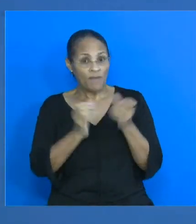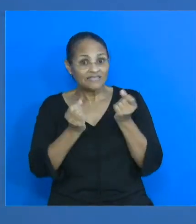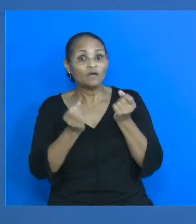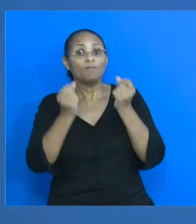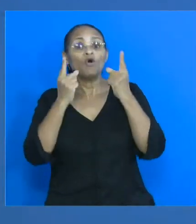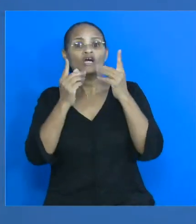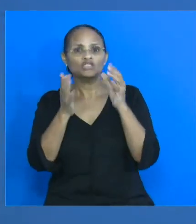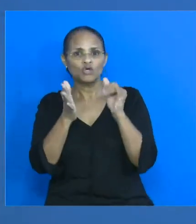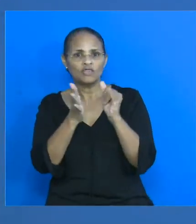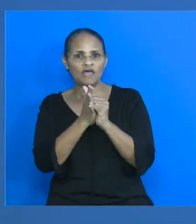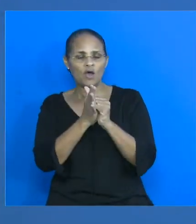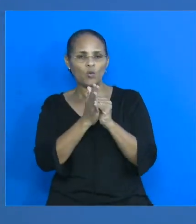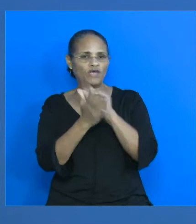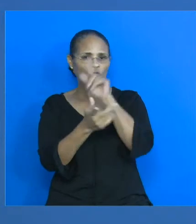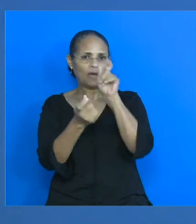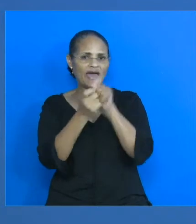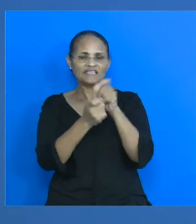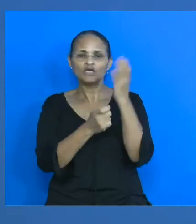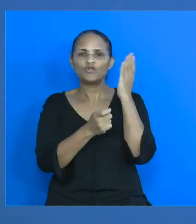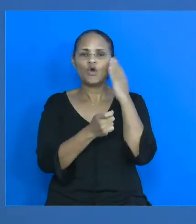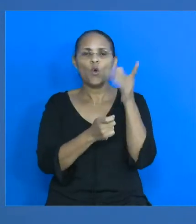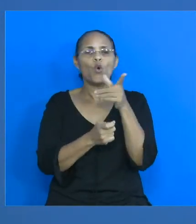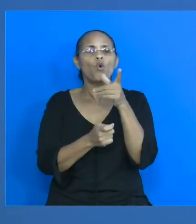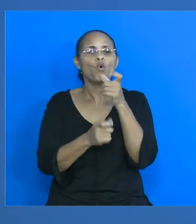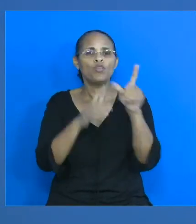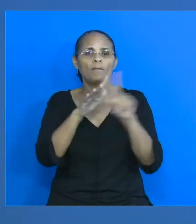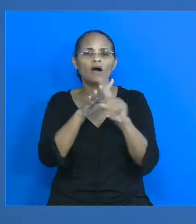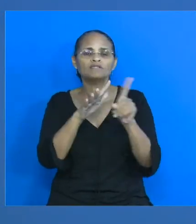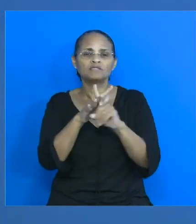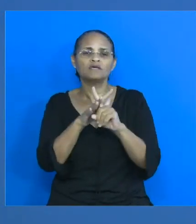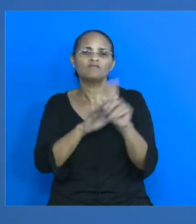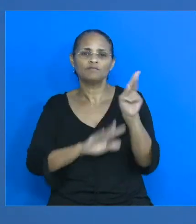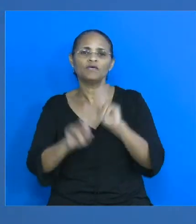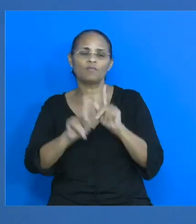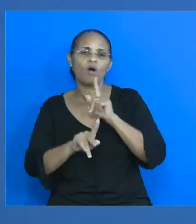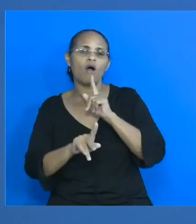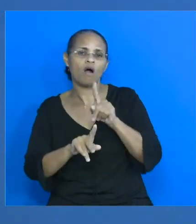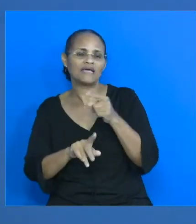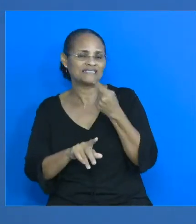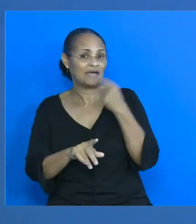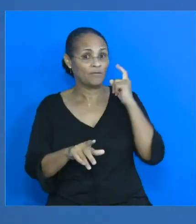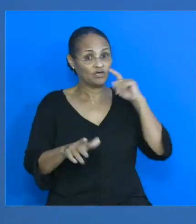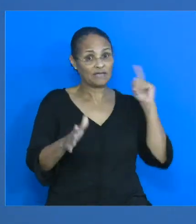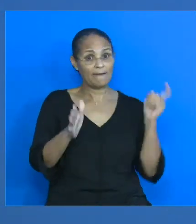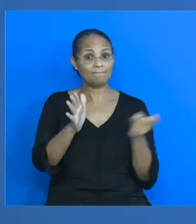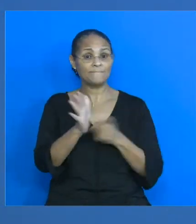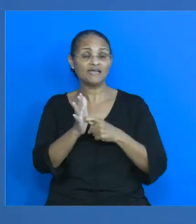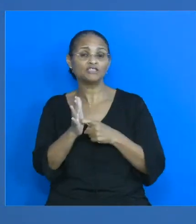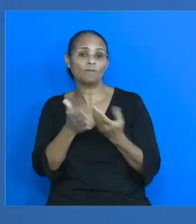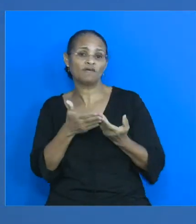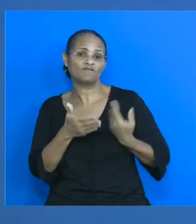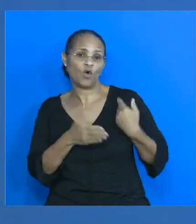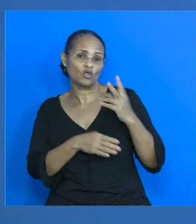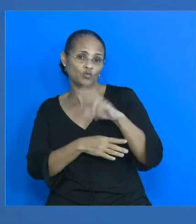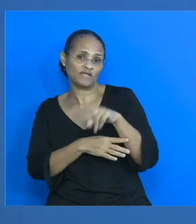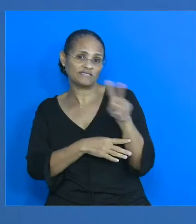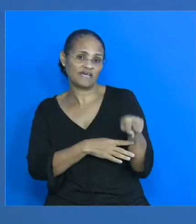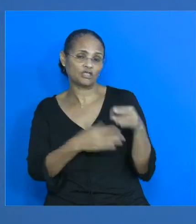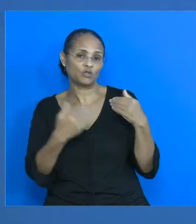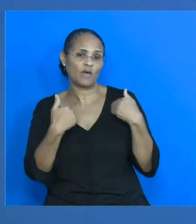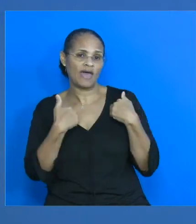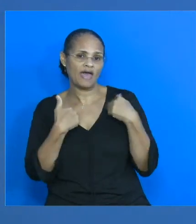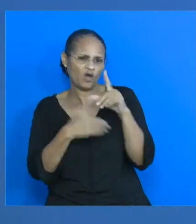but we really don't actually know who the positive cases are. Okay. And because I mentioned, Prima, on the 22nd, you had tweeted like